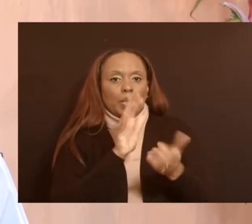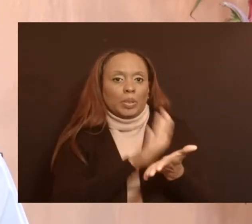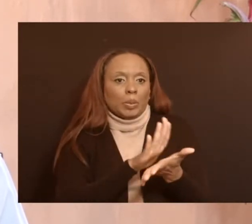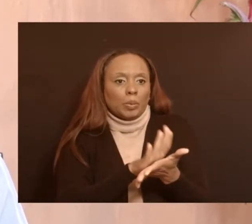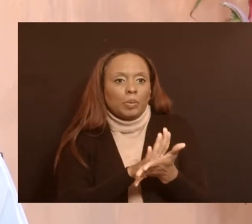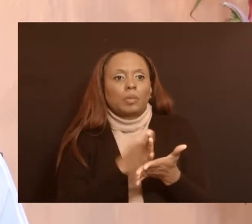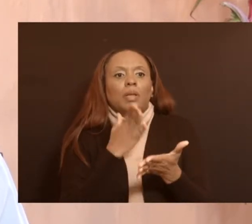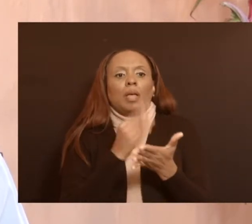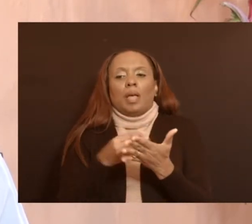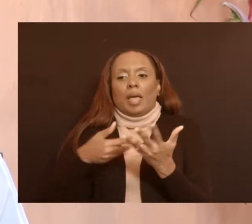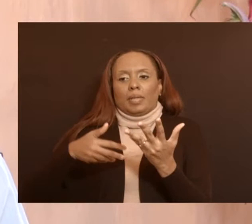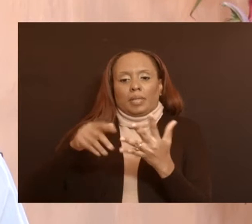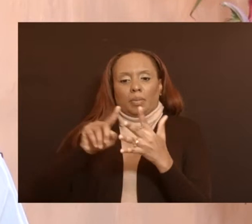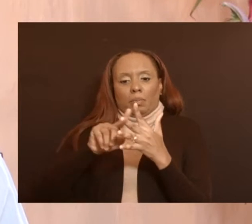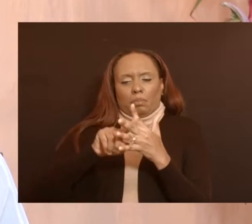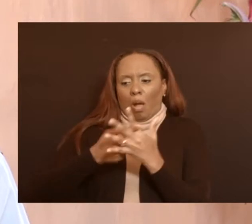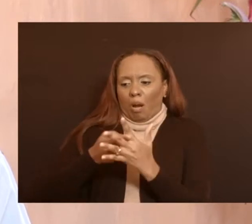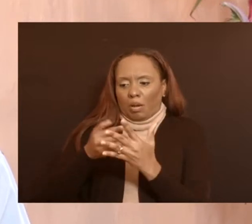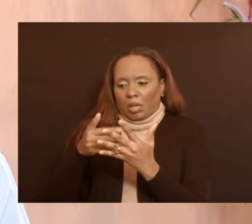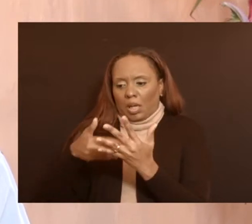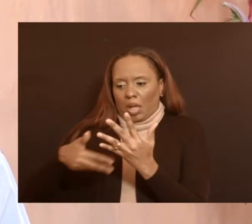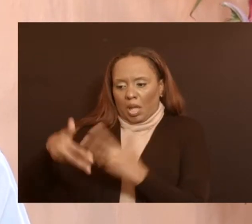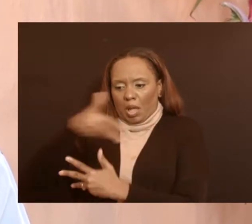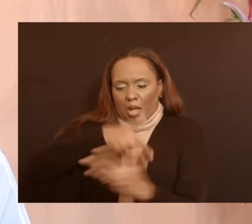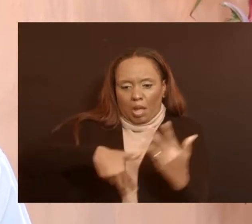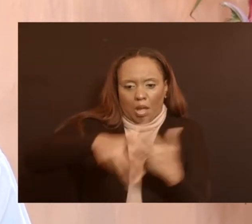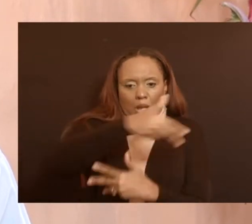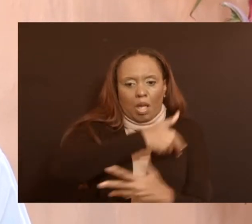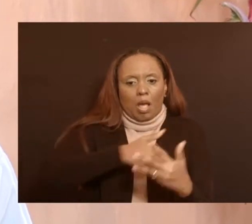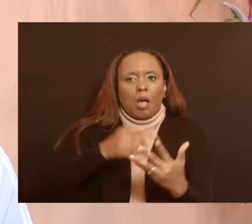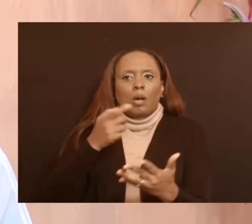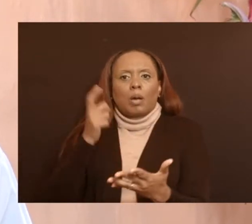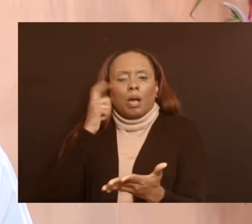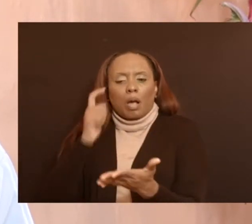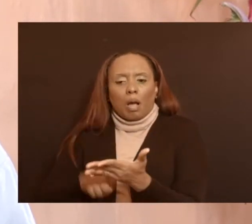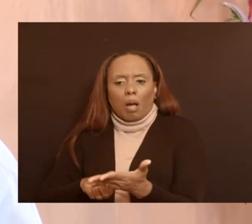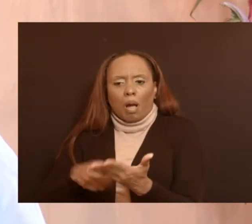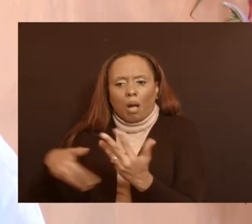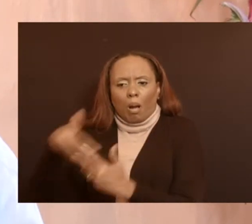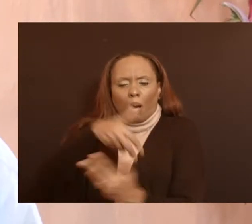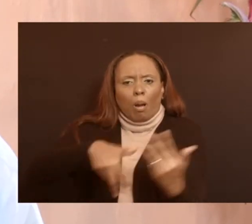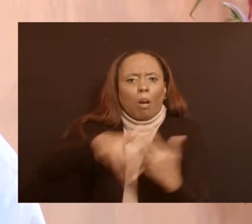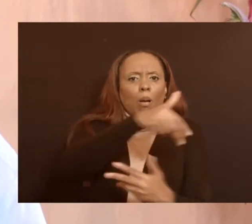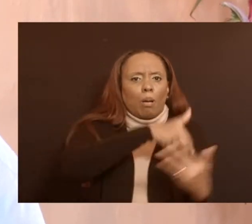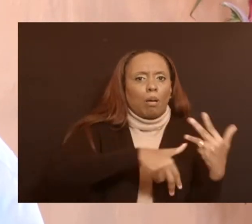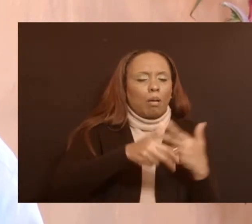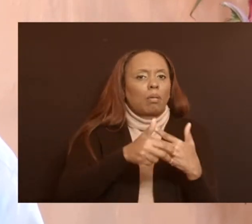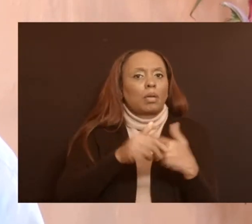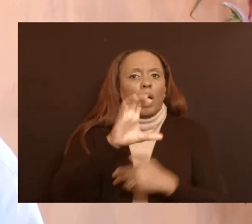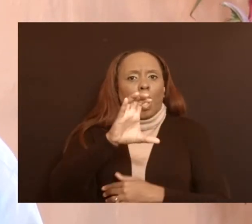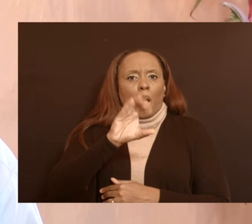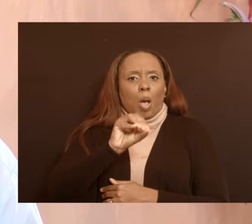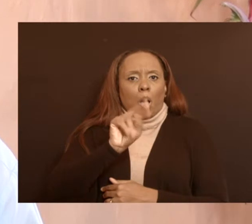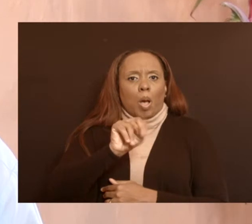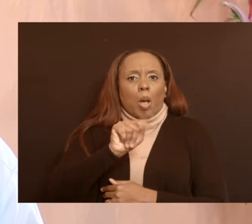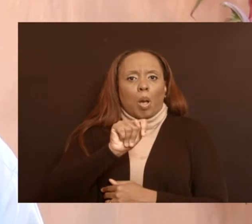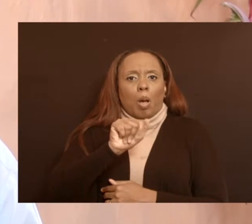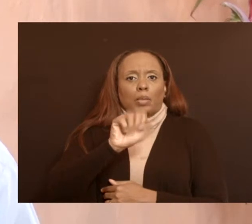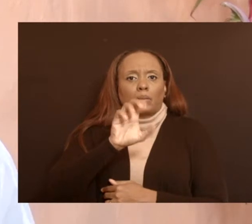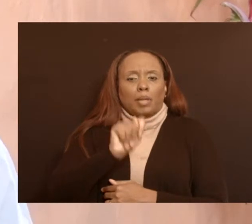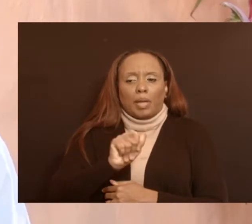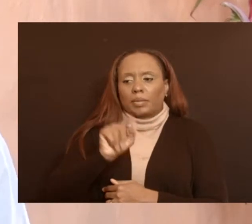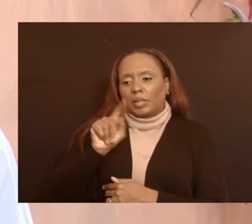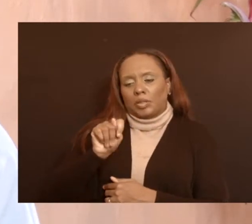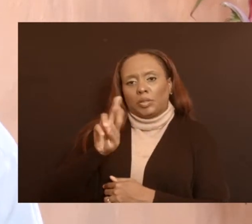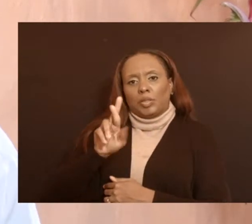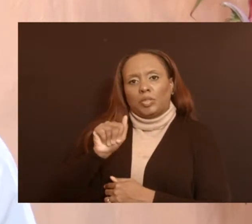tracing process would have started and is well on the way. And I hope that in the very, very near future that we'll be able to come back and give